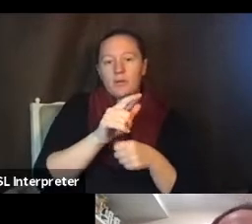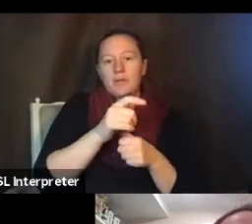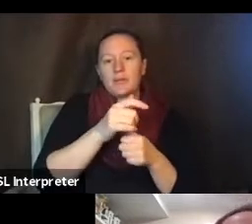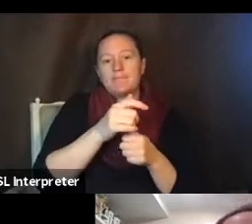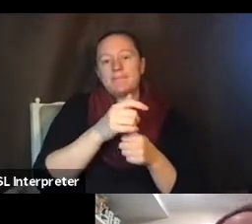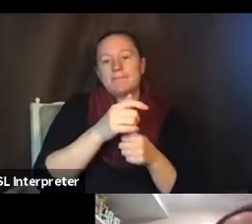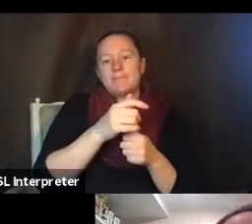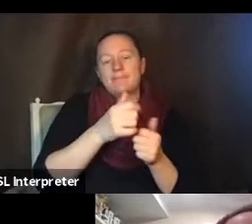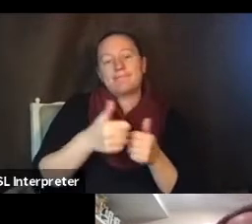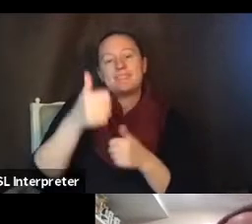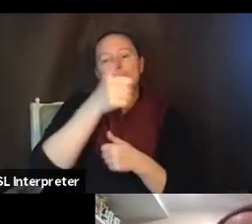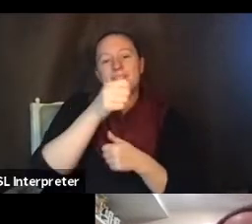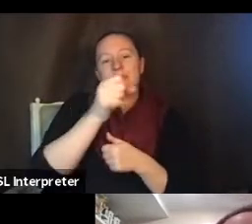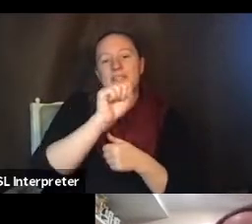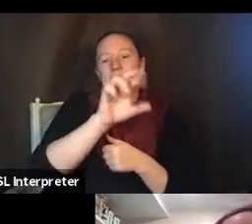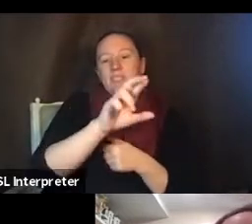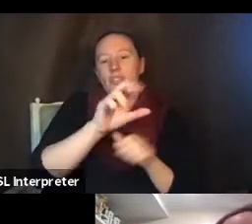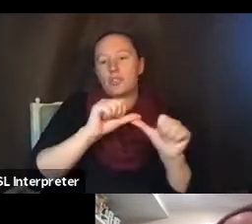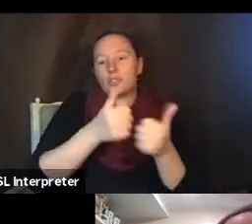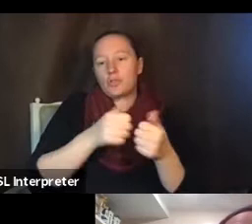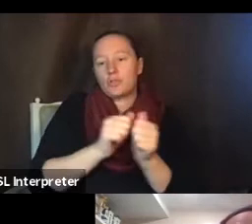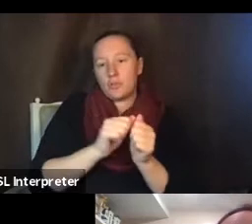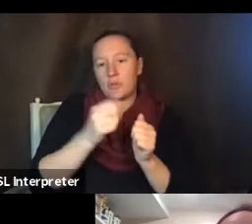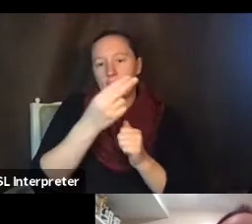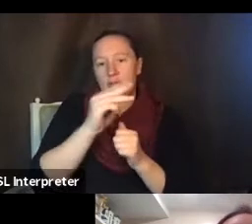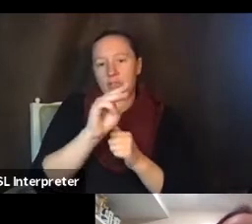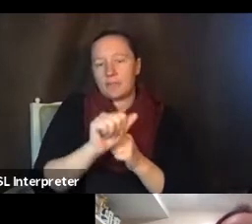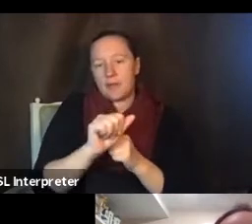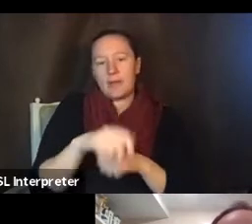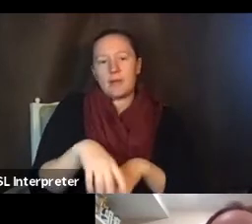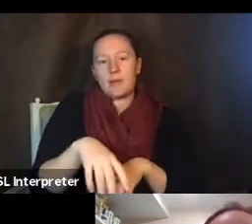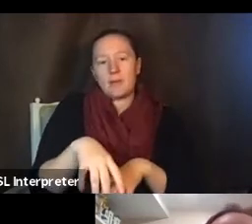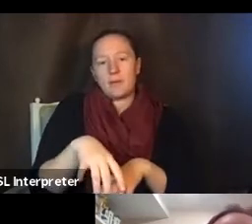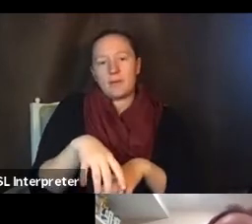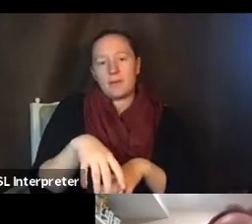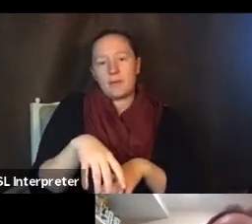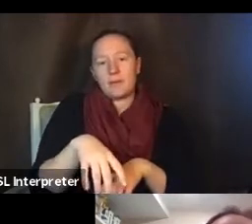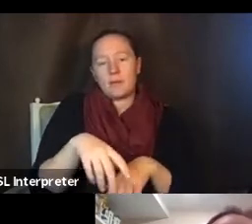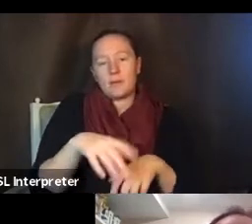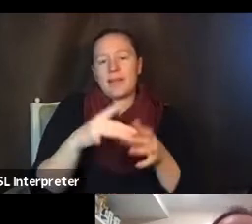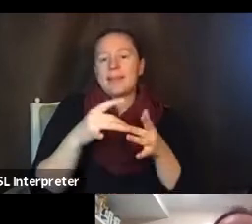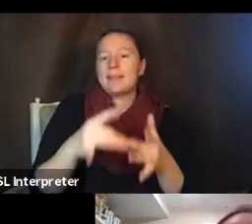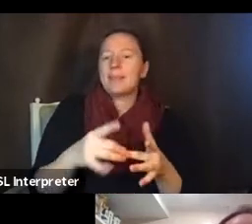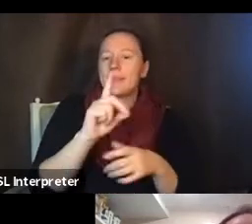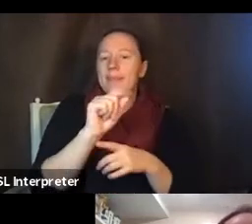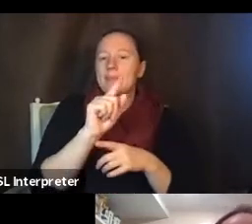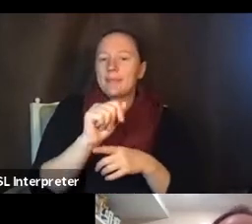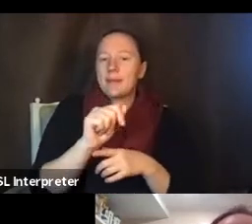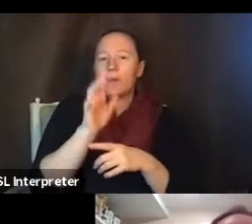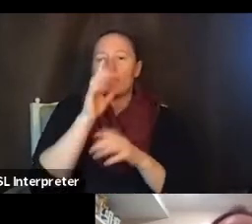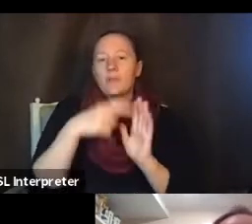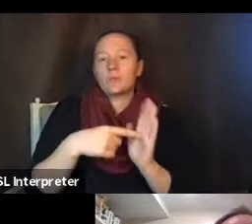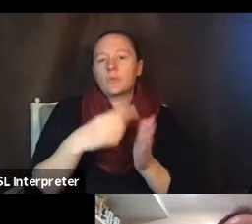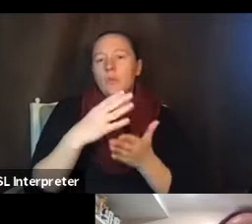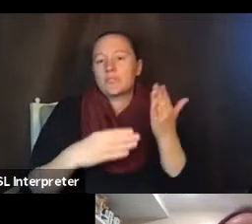HMA and really led the data component, all of this, and we'll be presenting some high-level findings